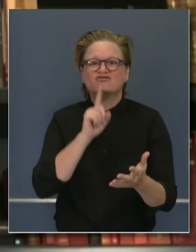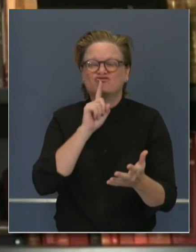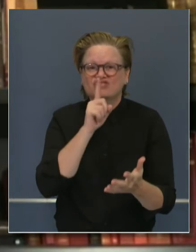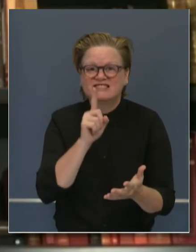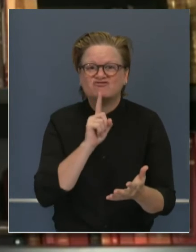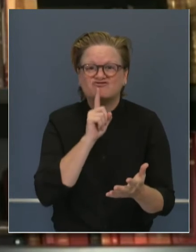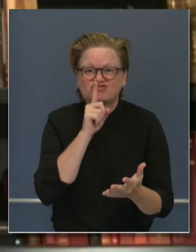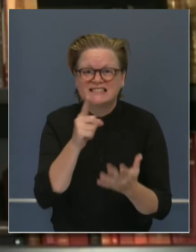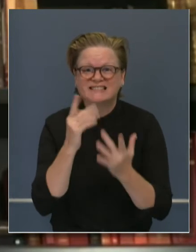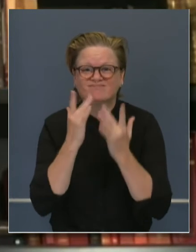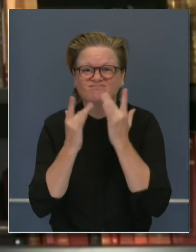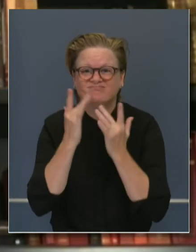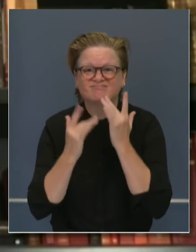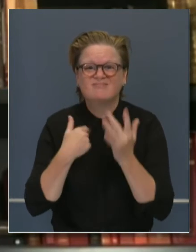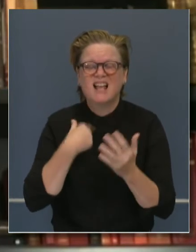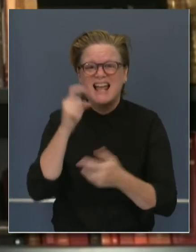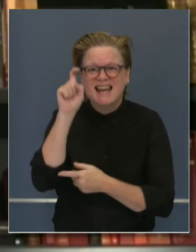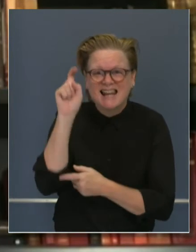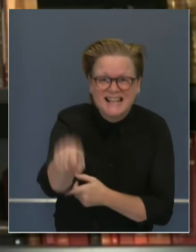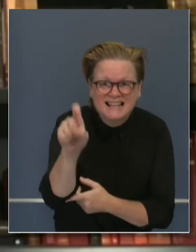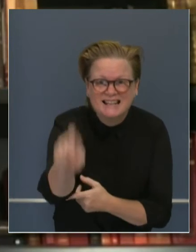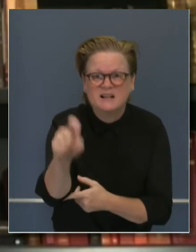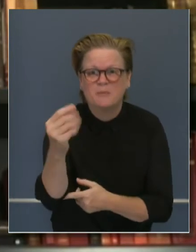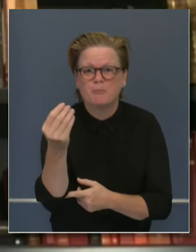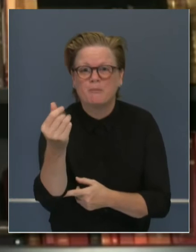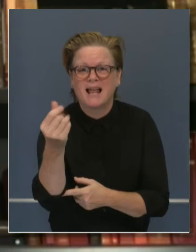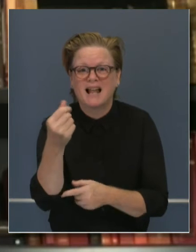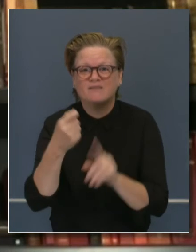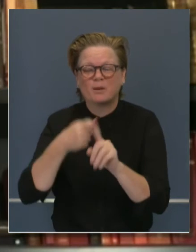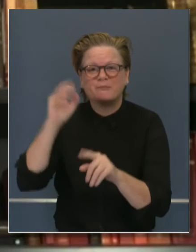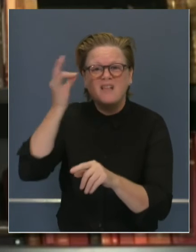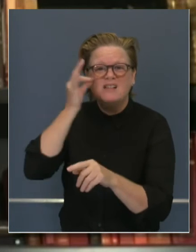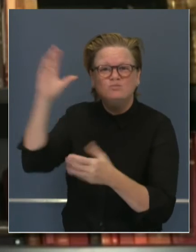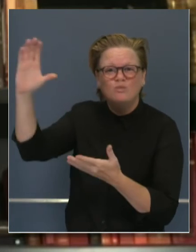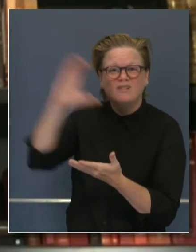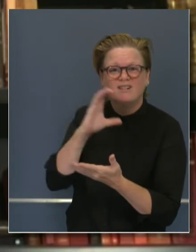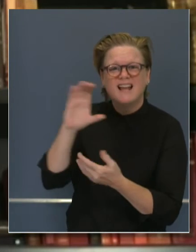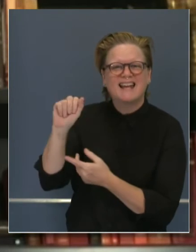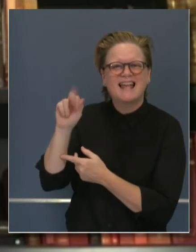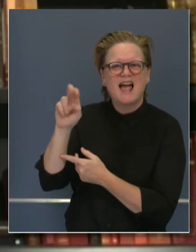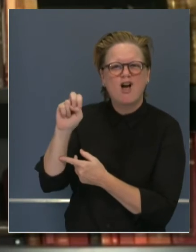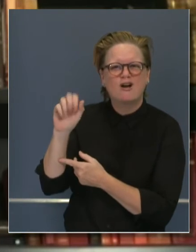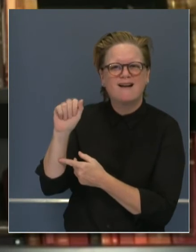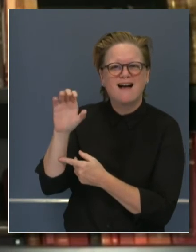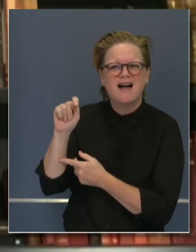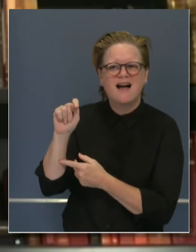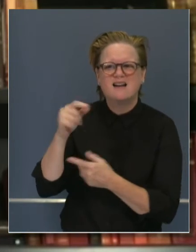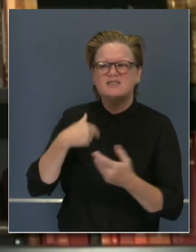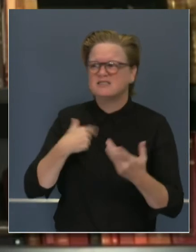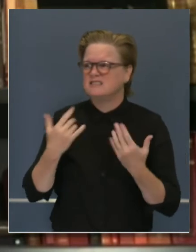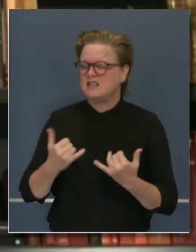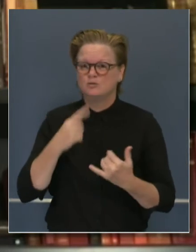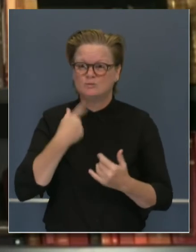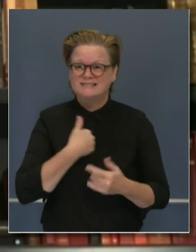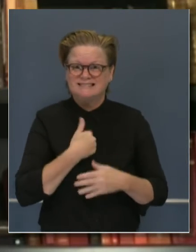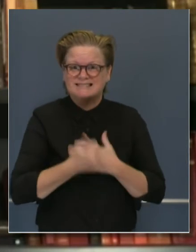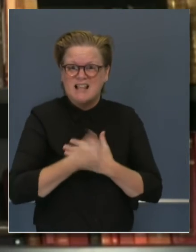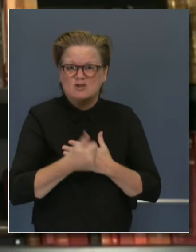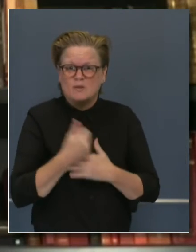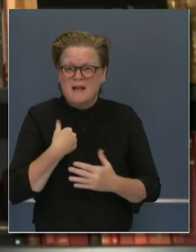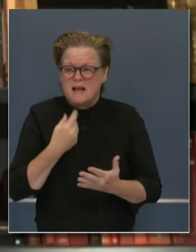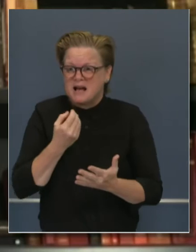calendar year, putting people's lives quite literally at risk, the economy in much, much more harm, and